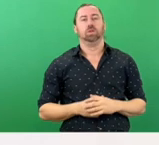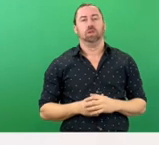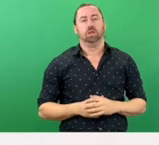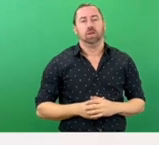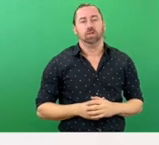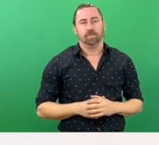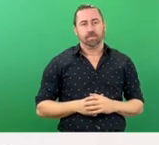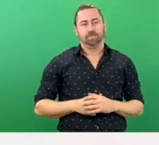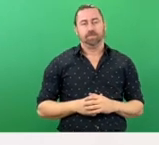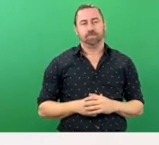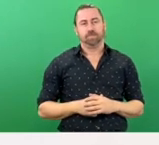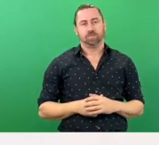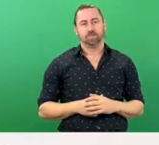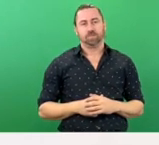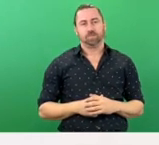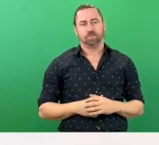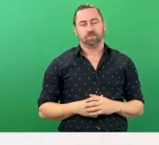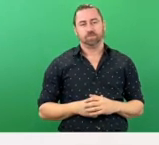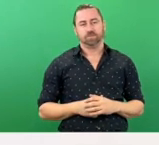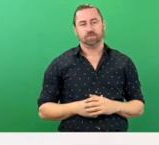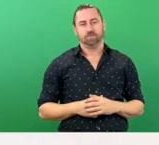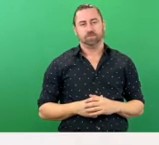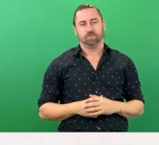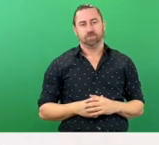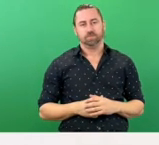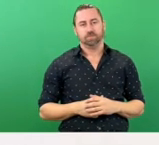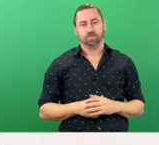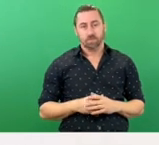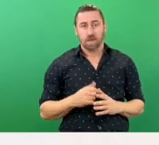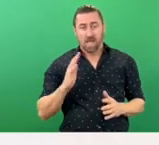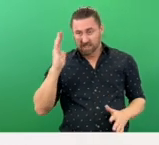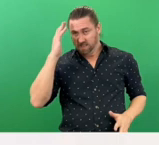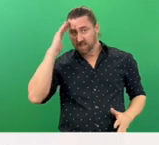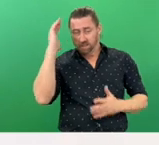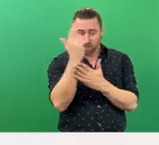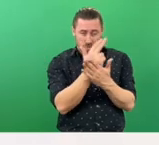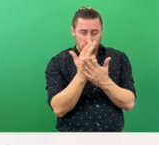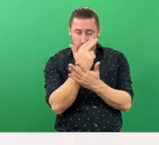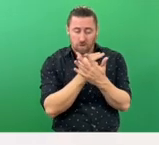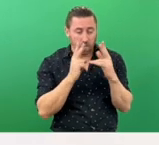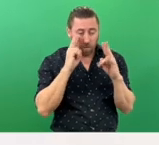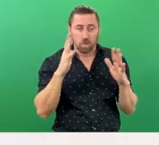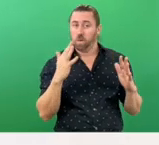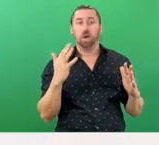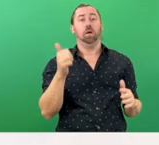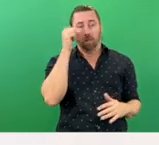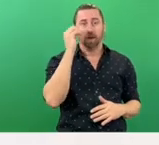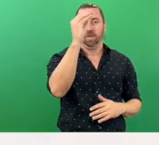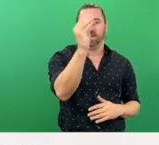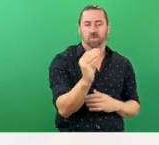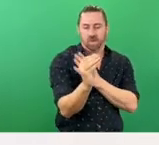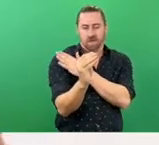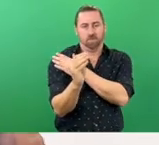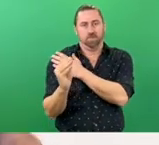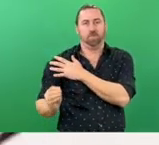going to begin to lay it out. Now, at this point, you don't have to overdraw. Keep working with your whole arm